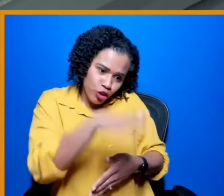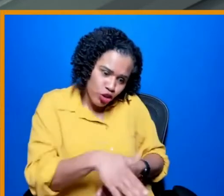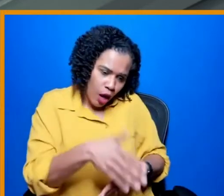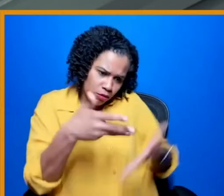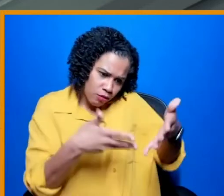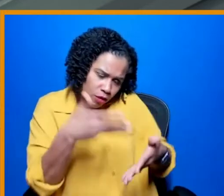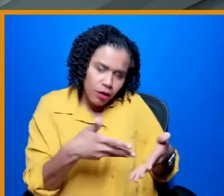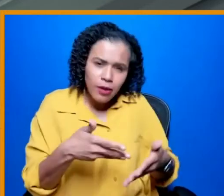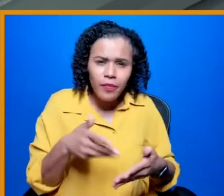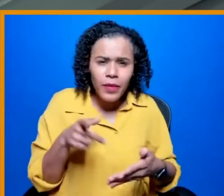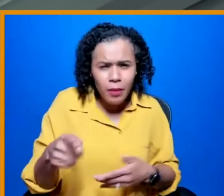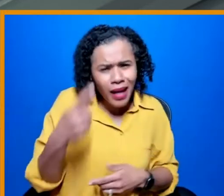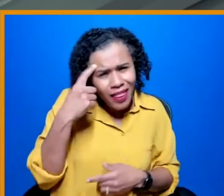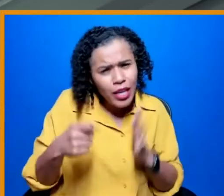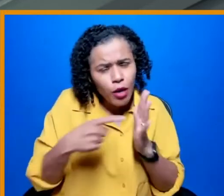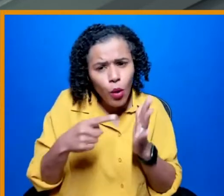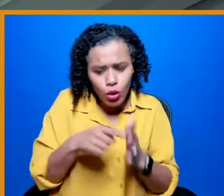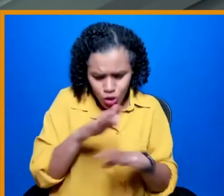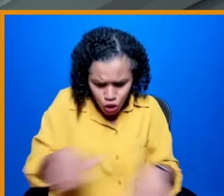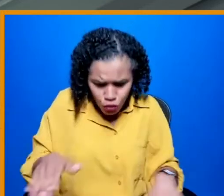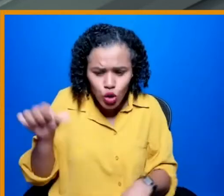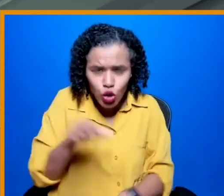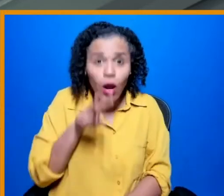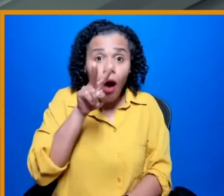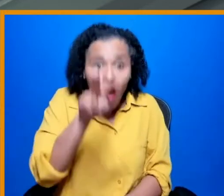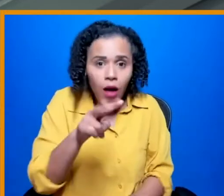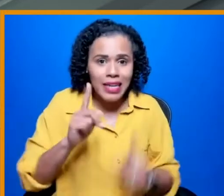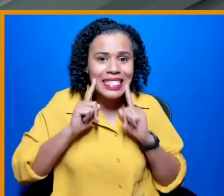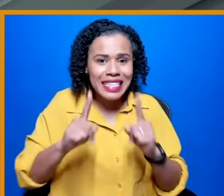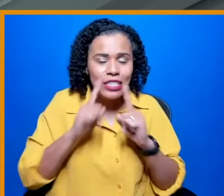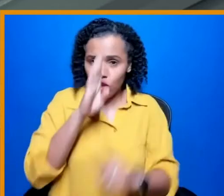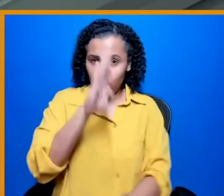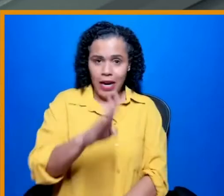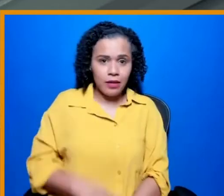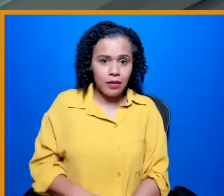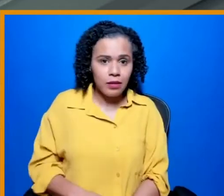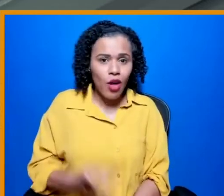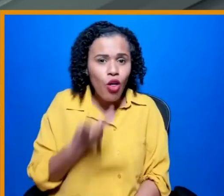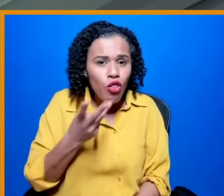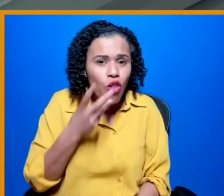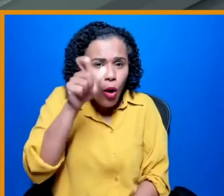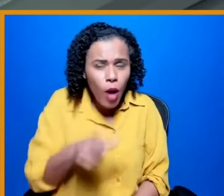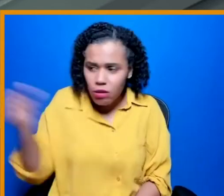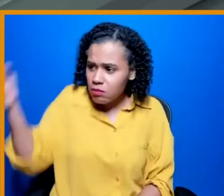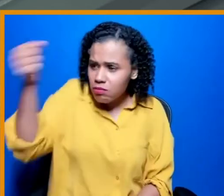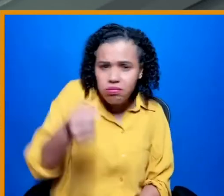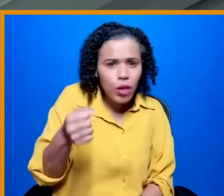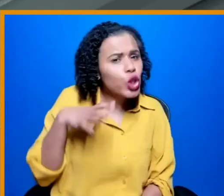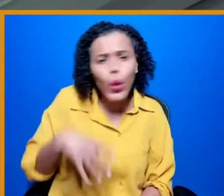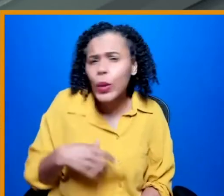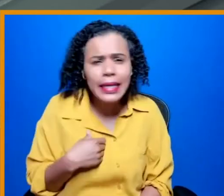children learn from the teacher. They don't need a third party. But